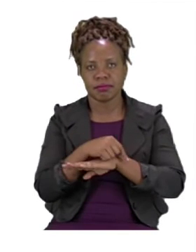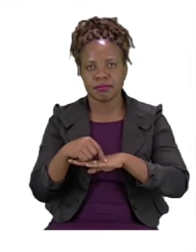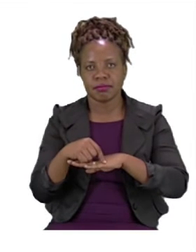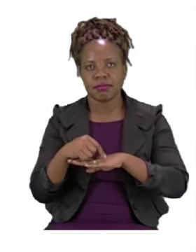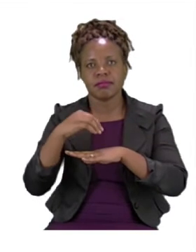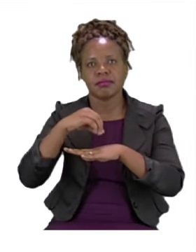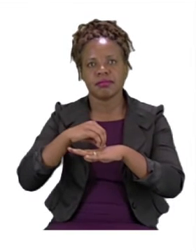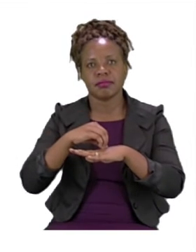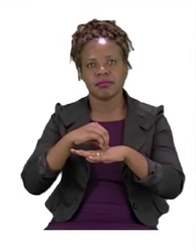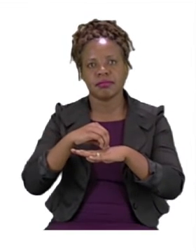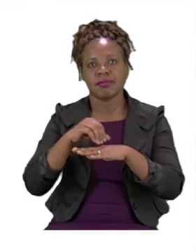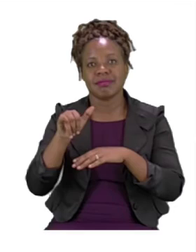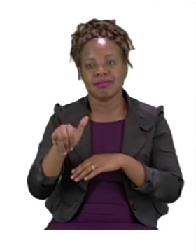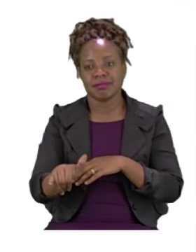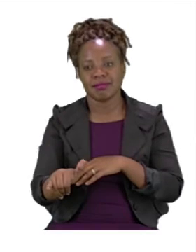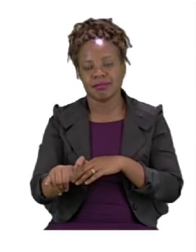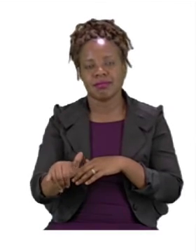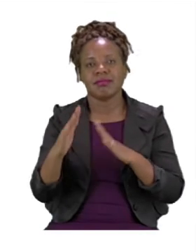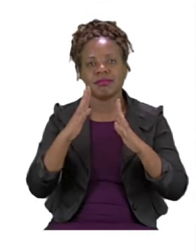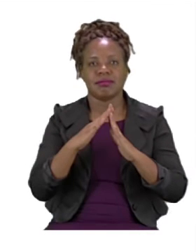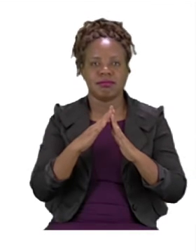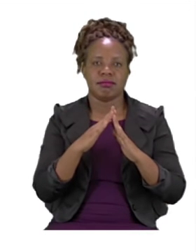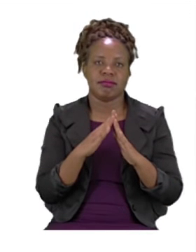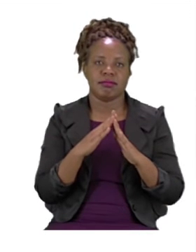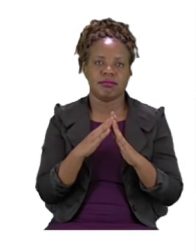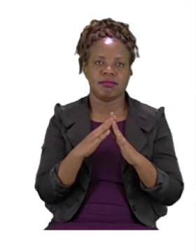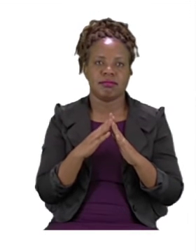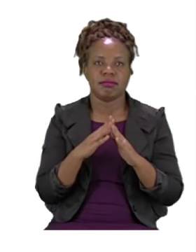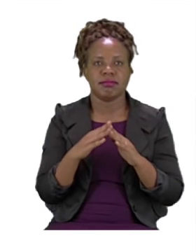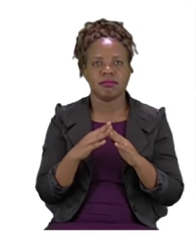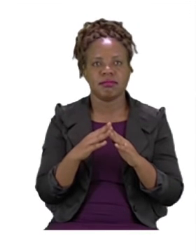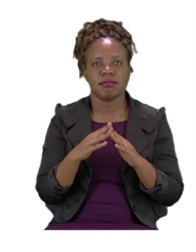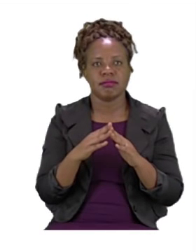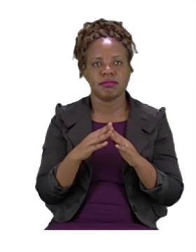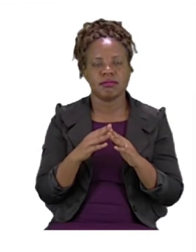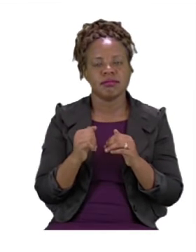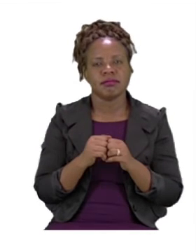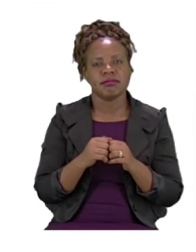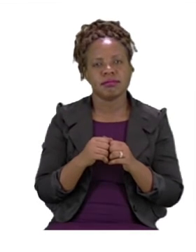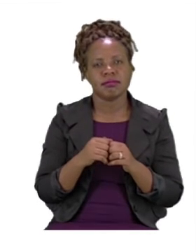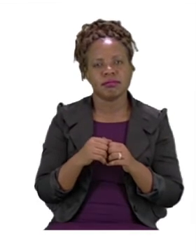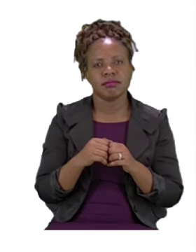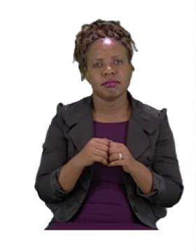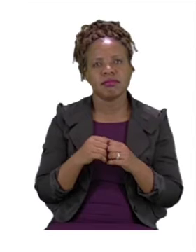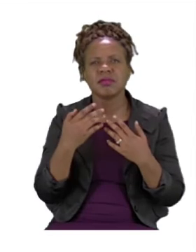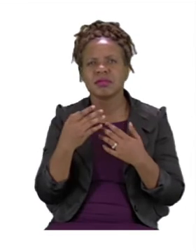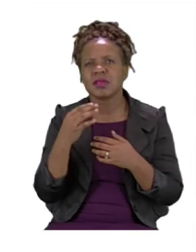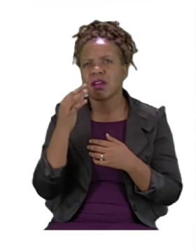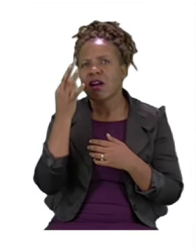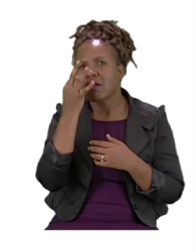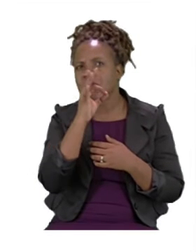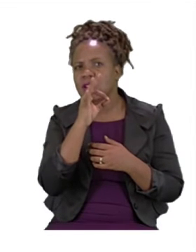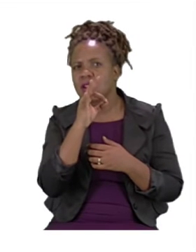dash at that house. Now let's take a look at our flowers to see where the